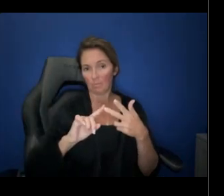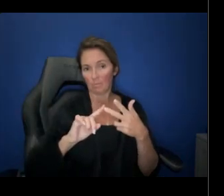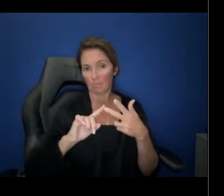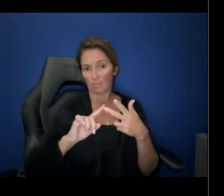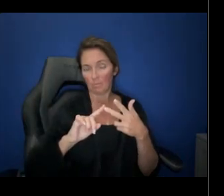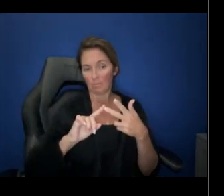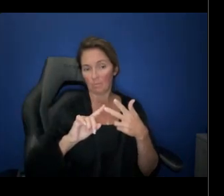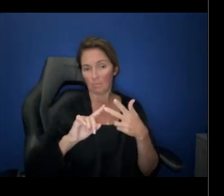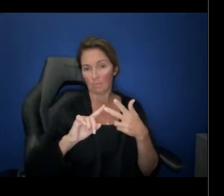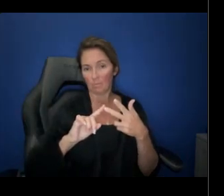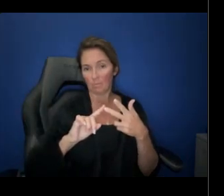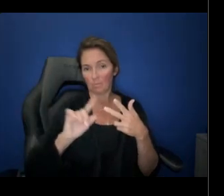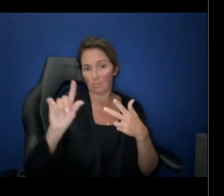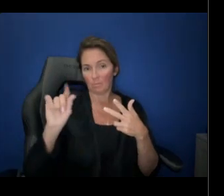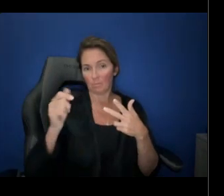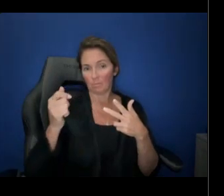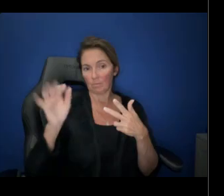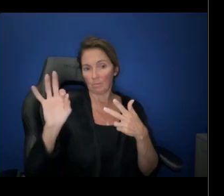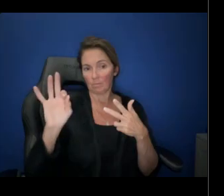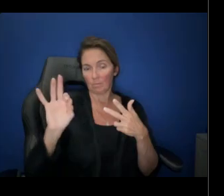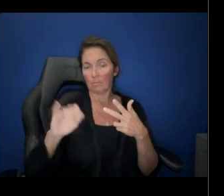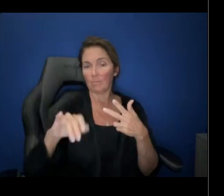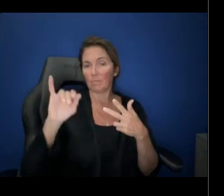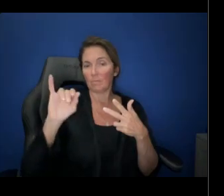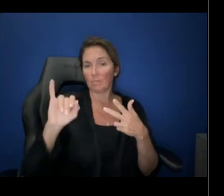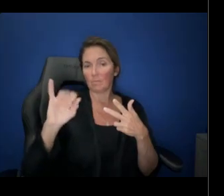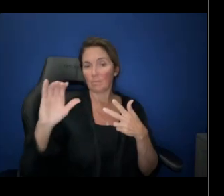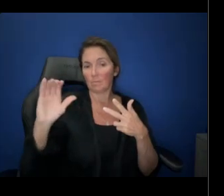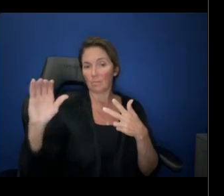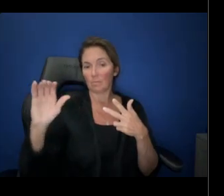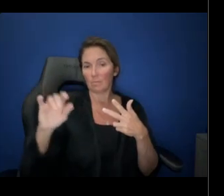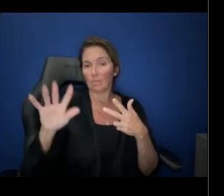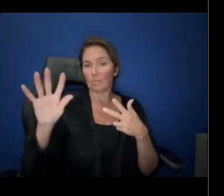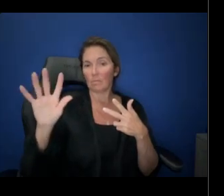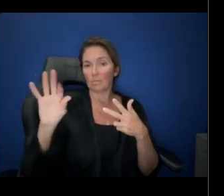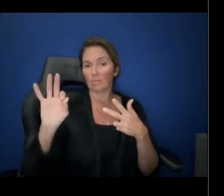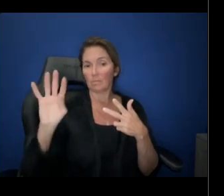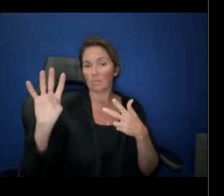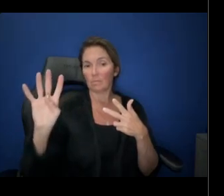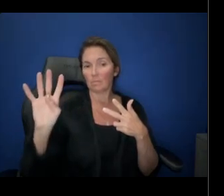And the third option, 2019 ICC